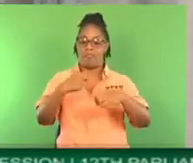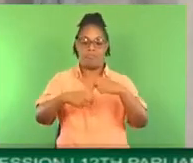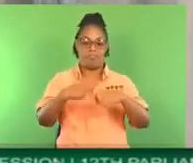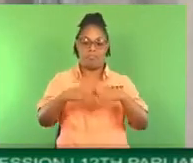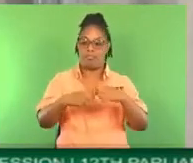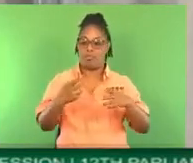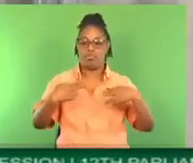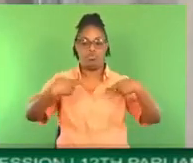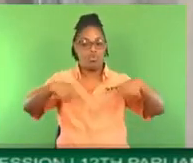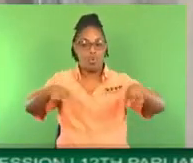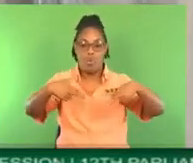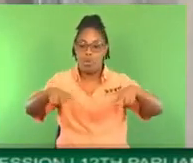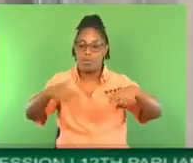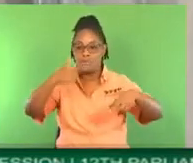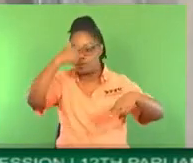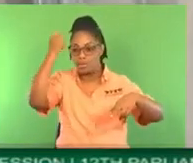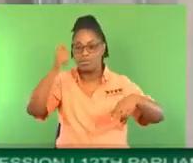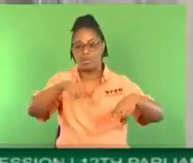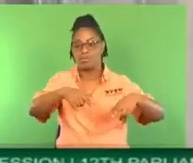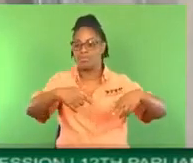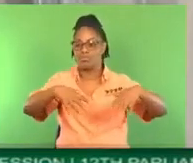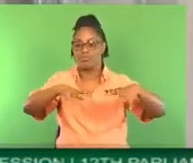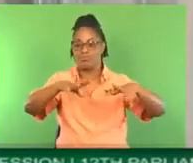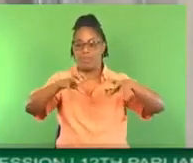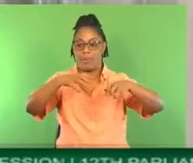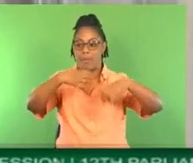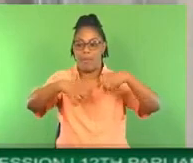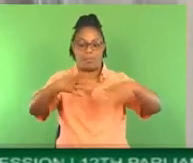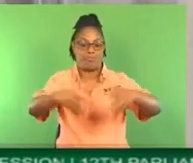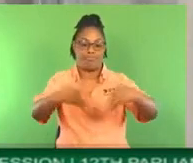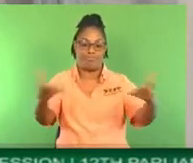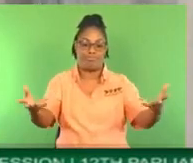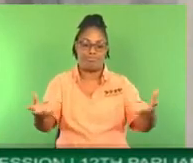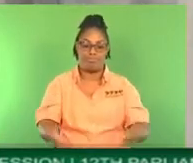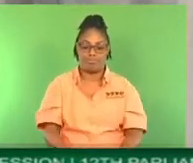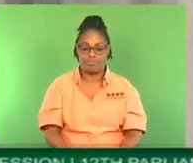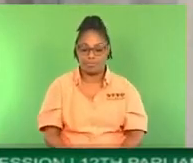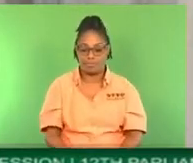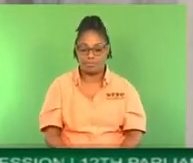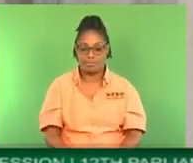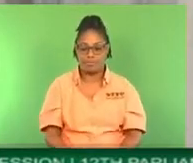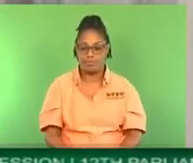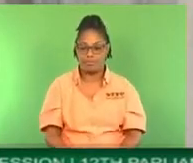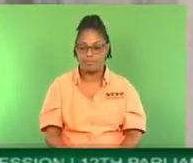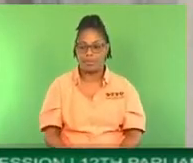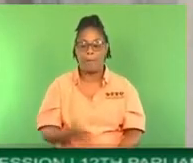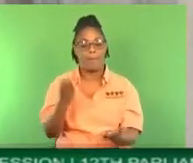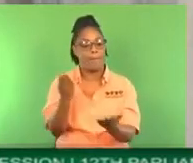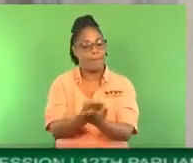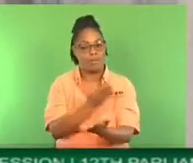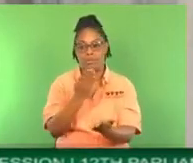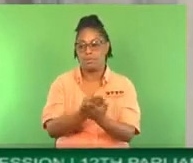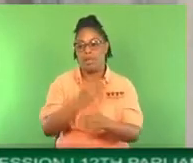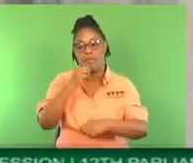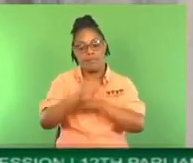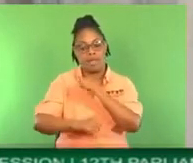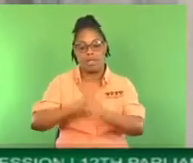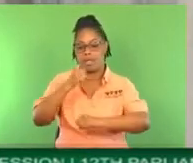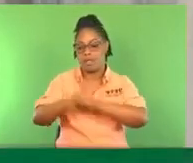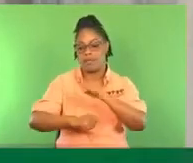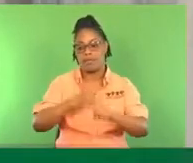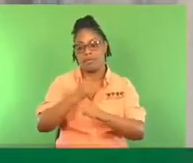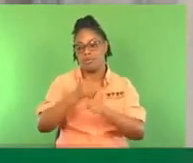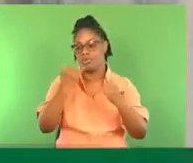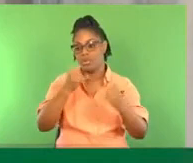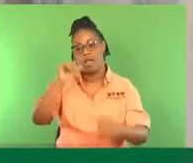being destroyed. And I start, budget after budget, year after year, Madam Speaker. This